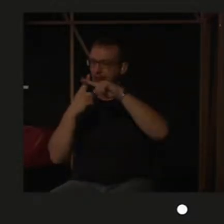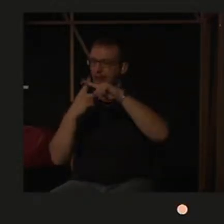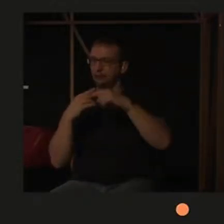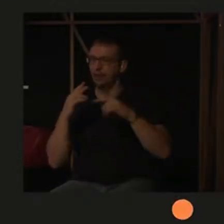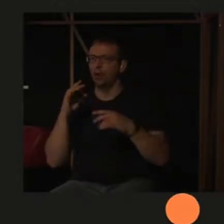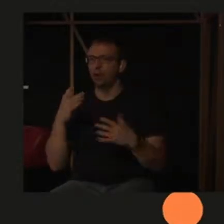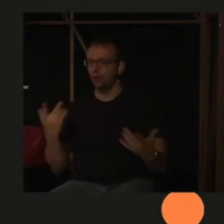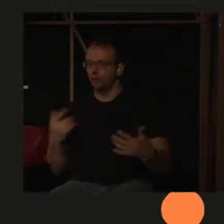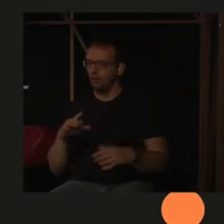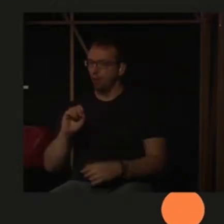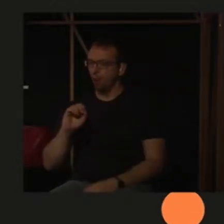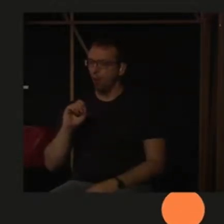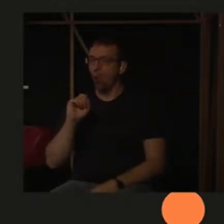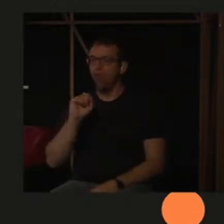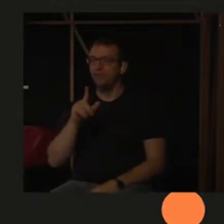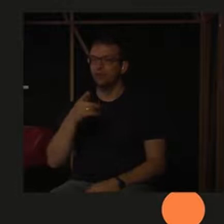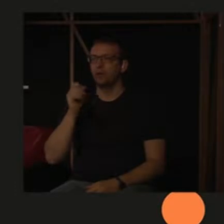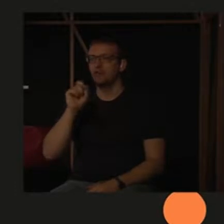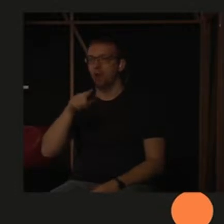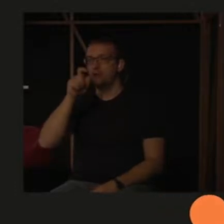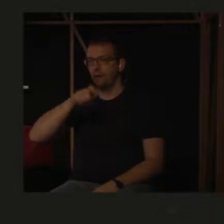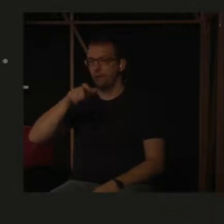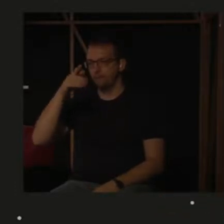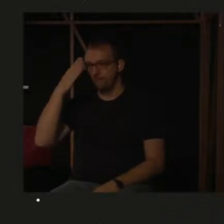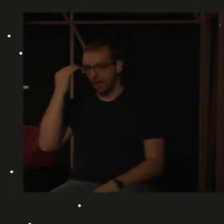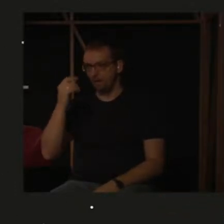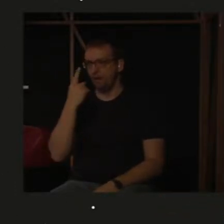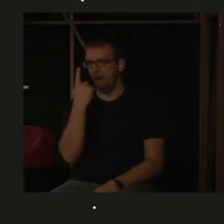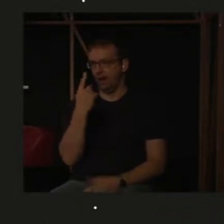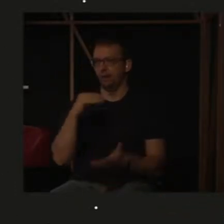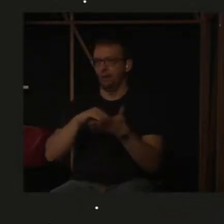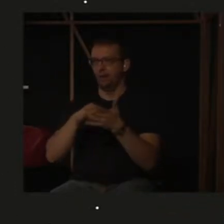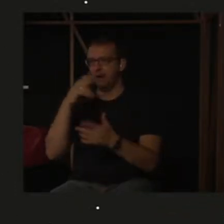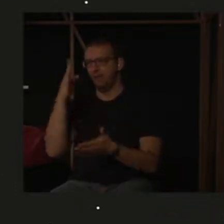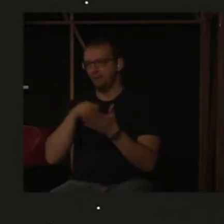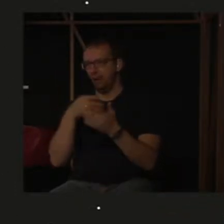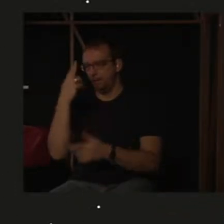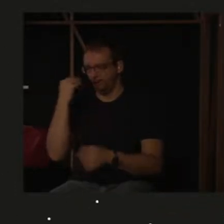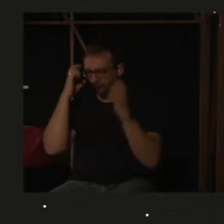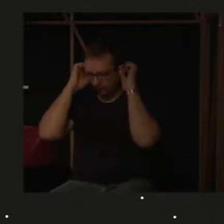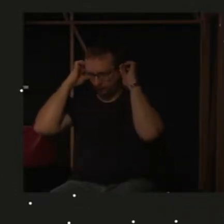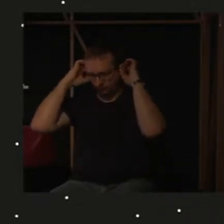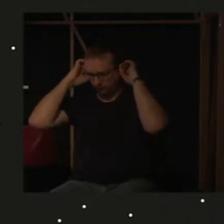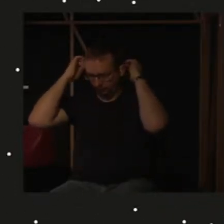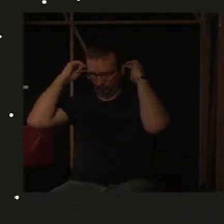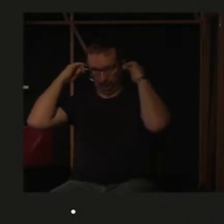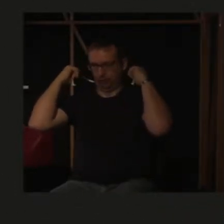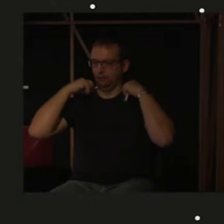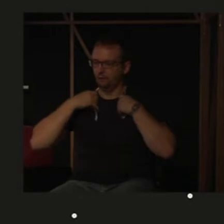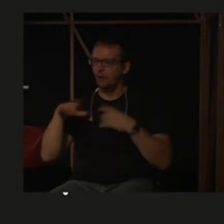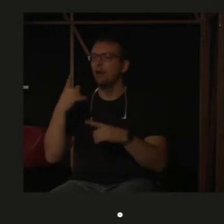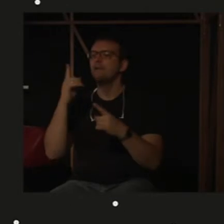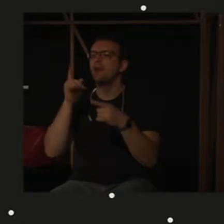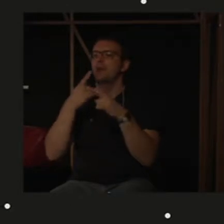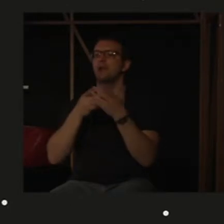Approximately 1 in 12 men inherit colour blindness, but only 1 in 200 women do. That's because, genetically speaking, it's